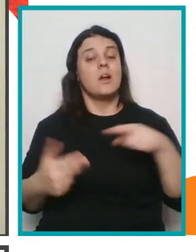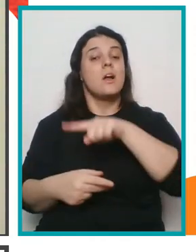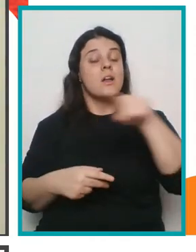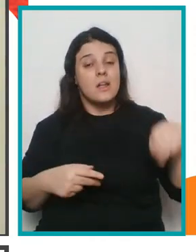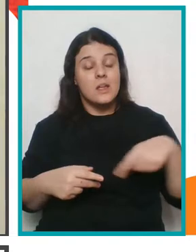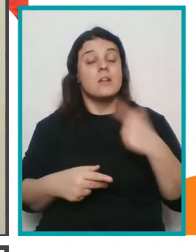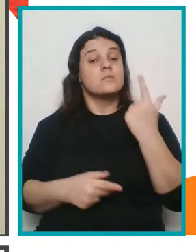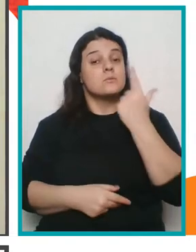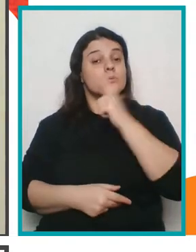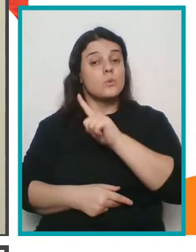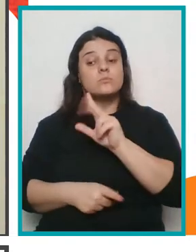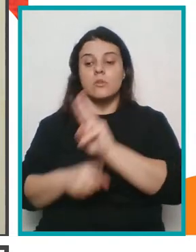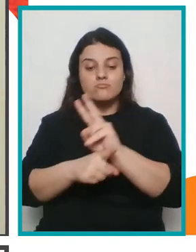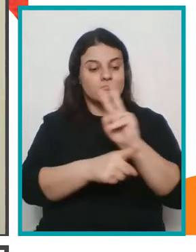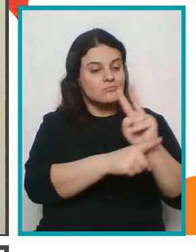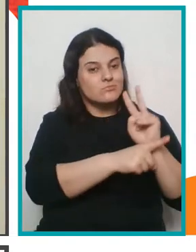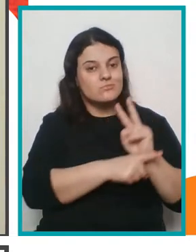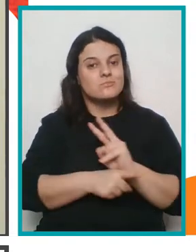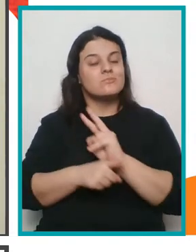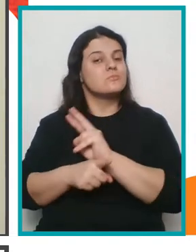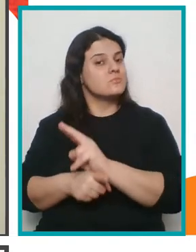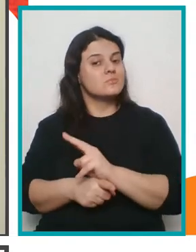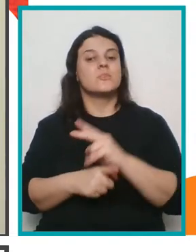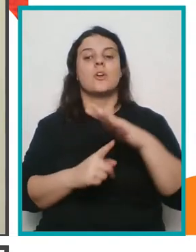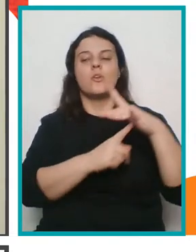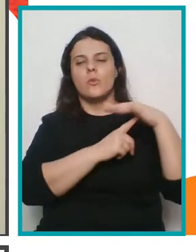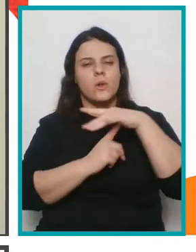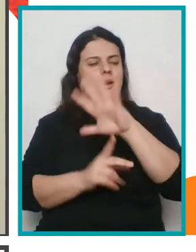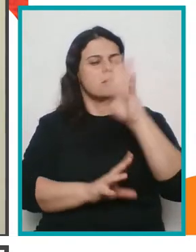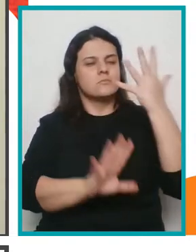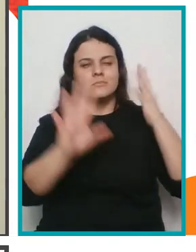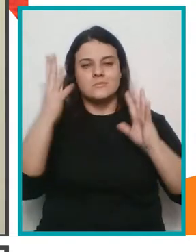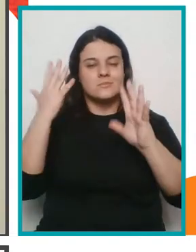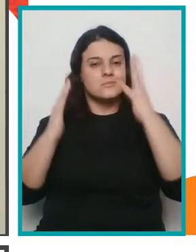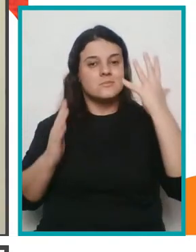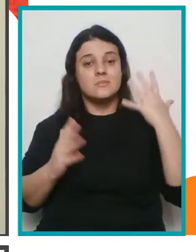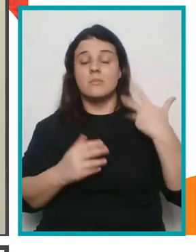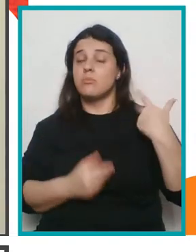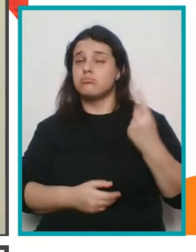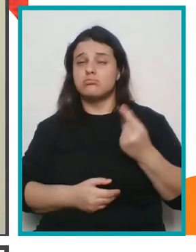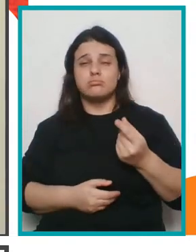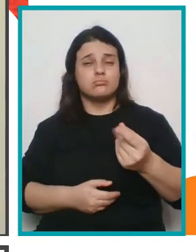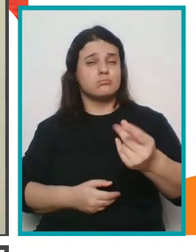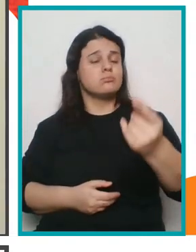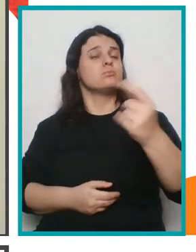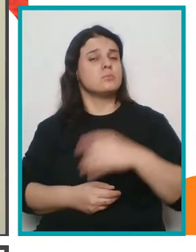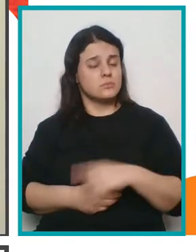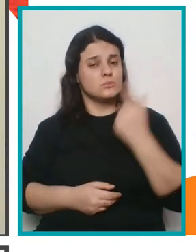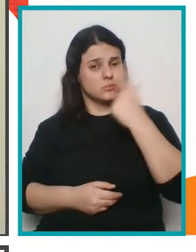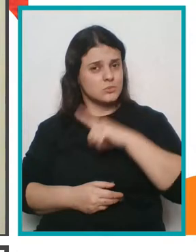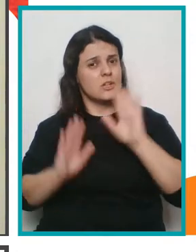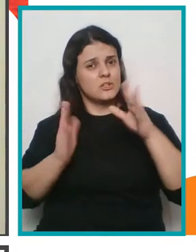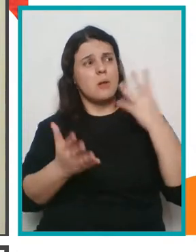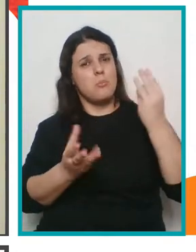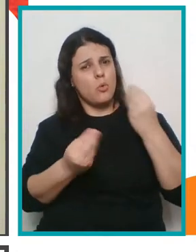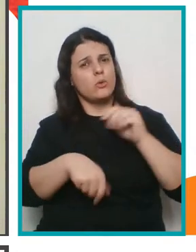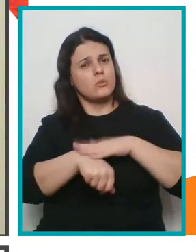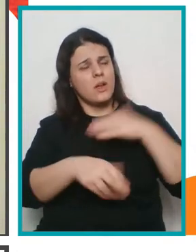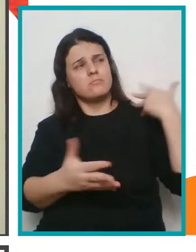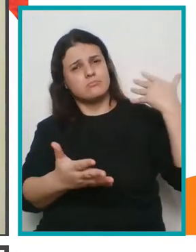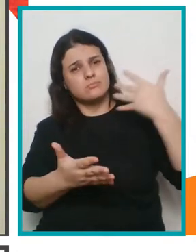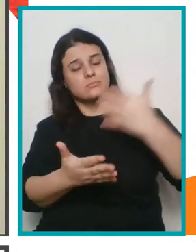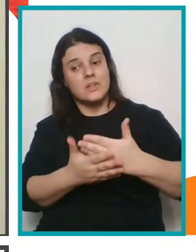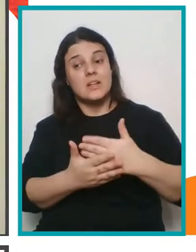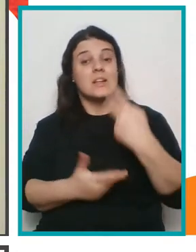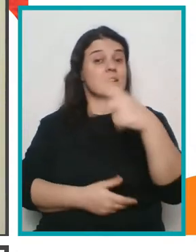respected. We need to defend the defenders by speaking against the interventions, by